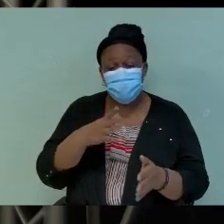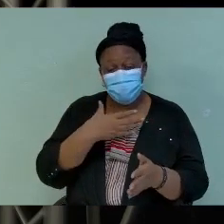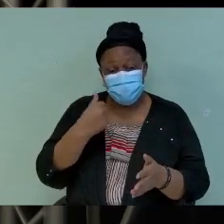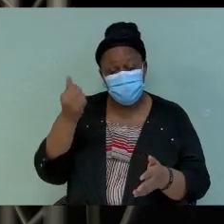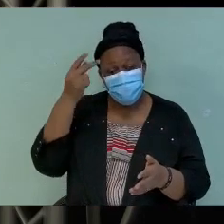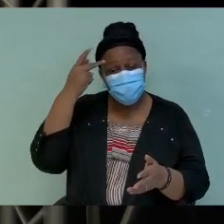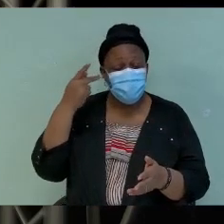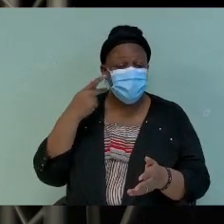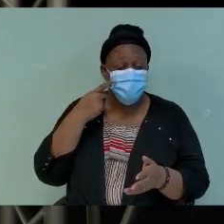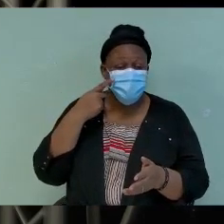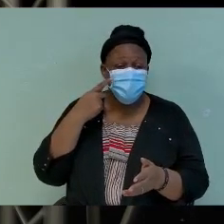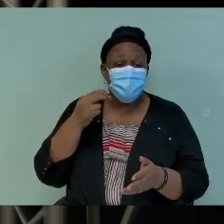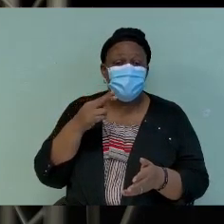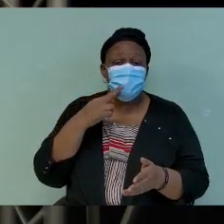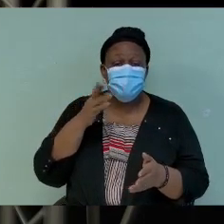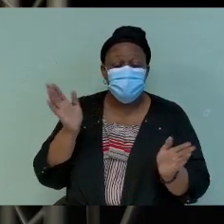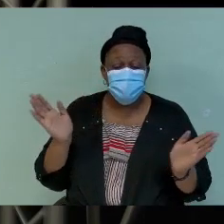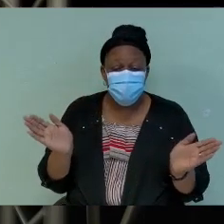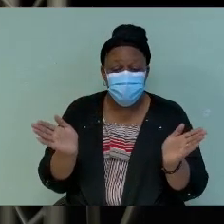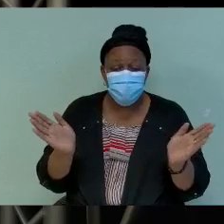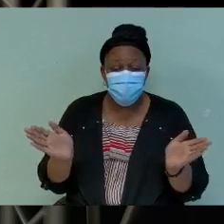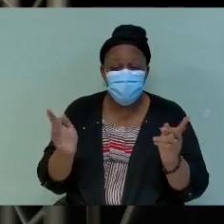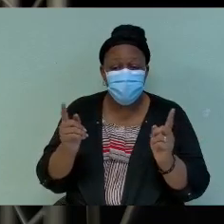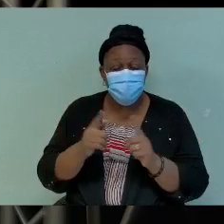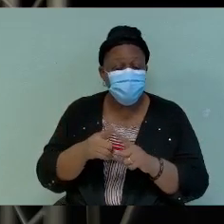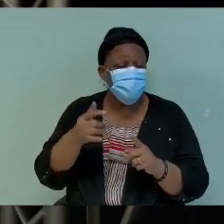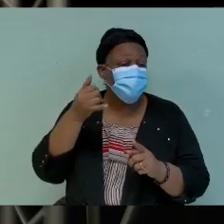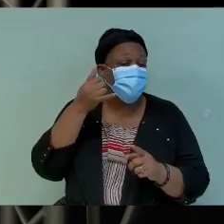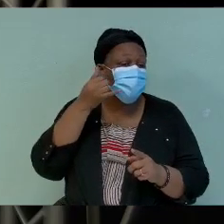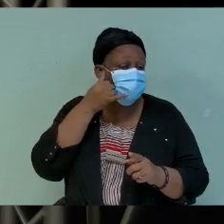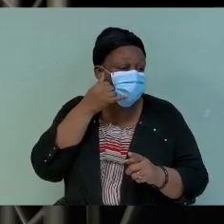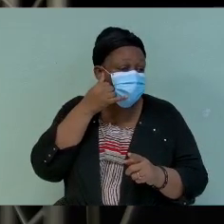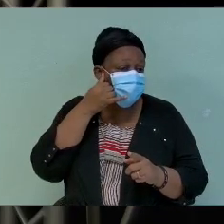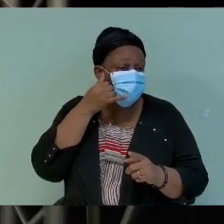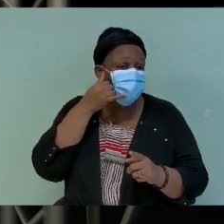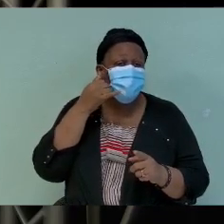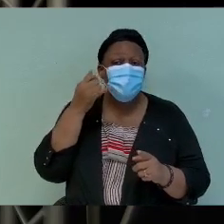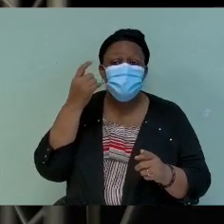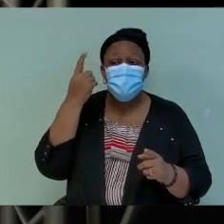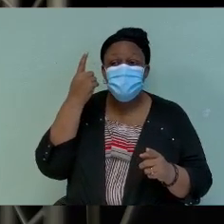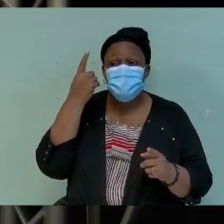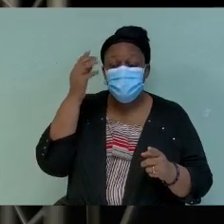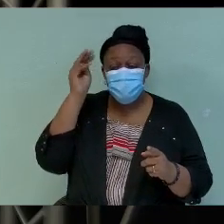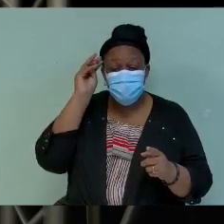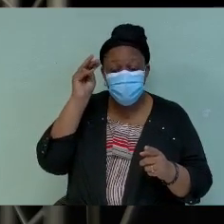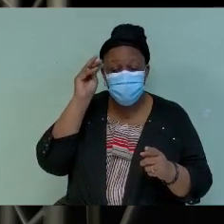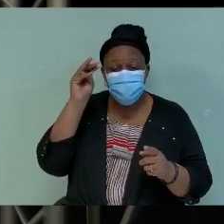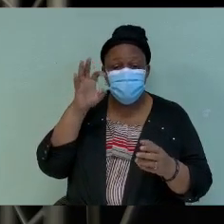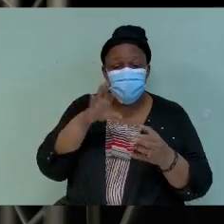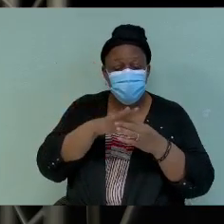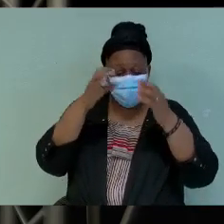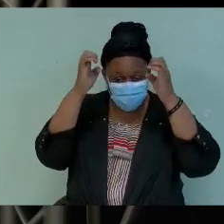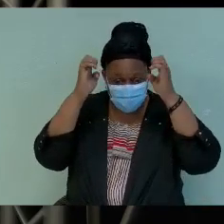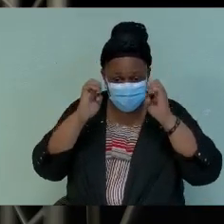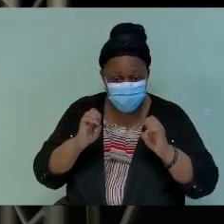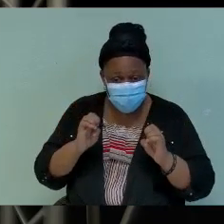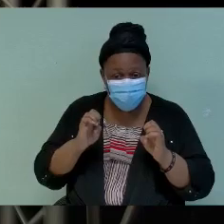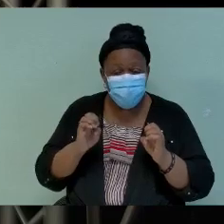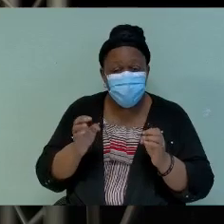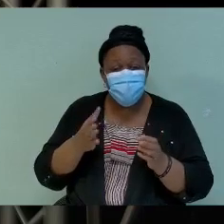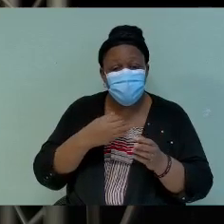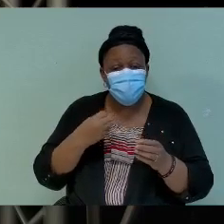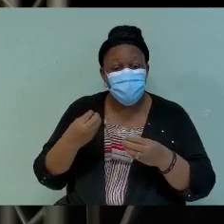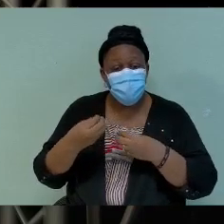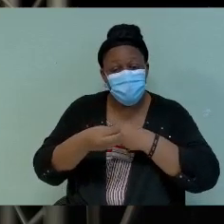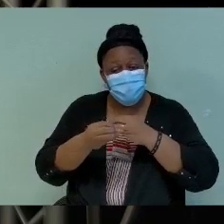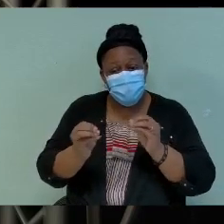been encouraged to contact the Ministry of Foreign Affairs, the Ministry of Education, and the Office of